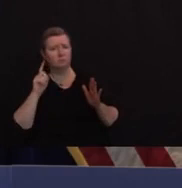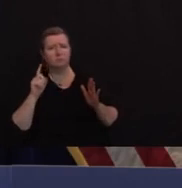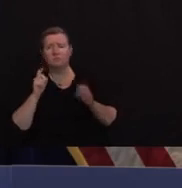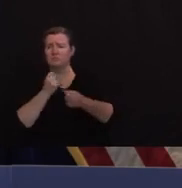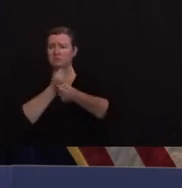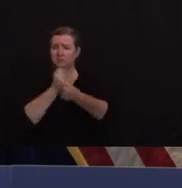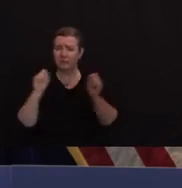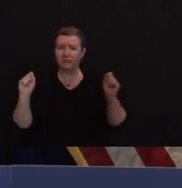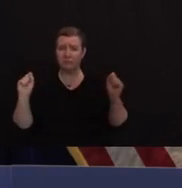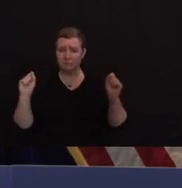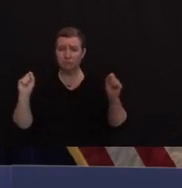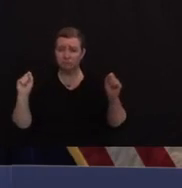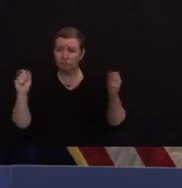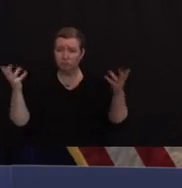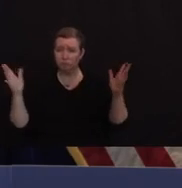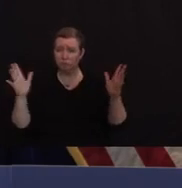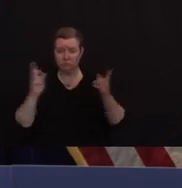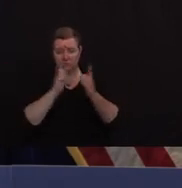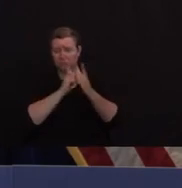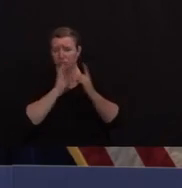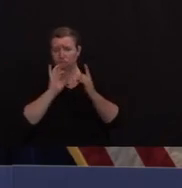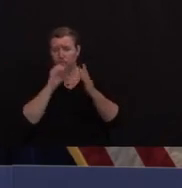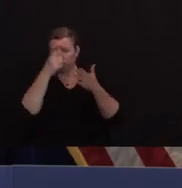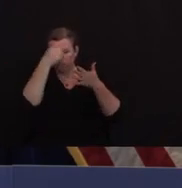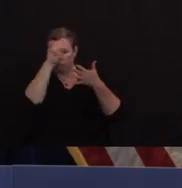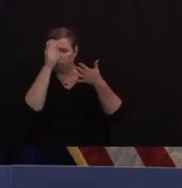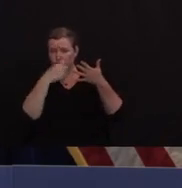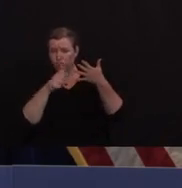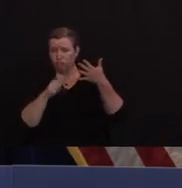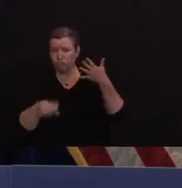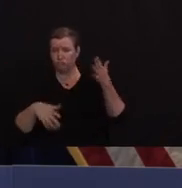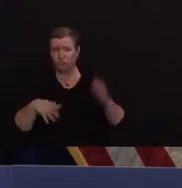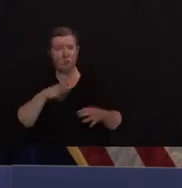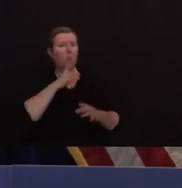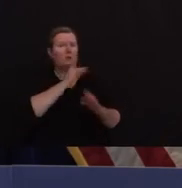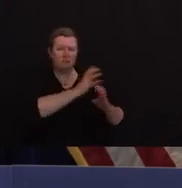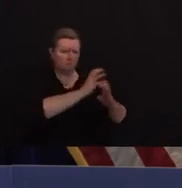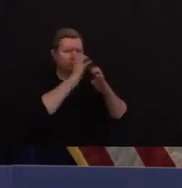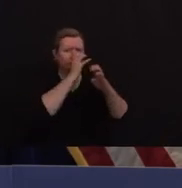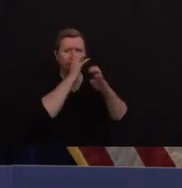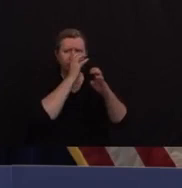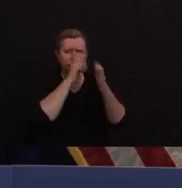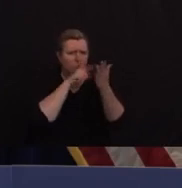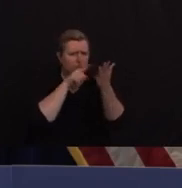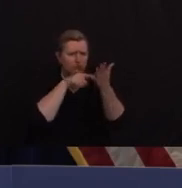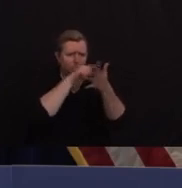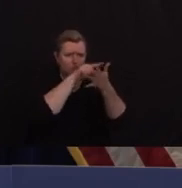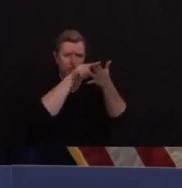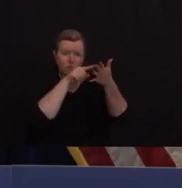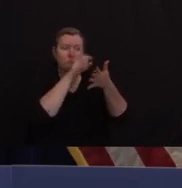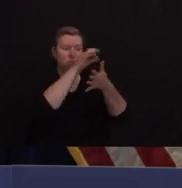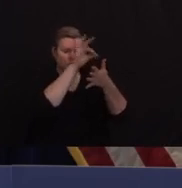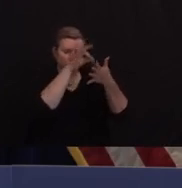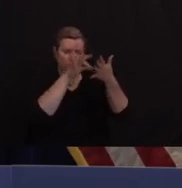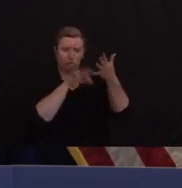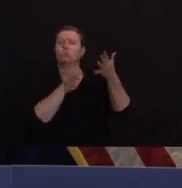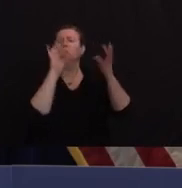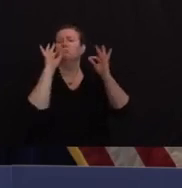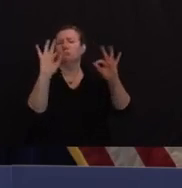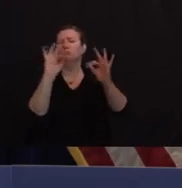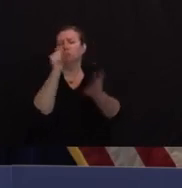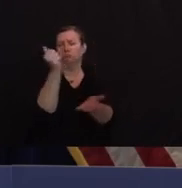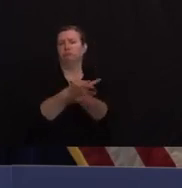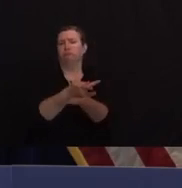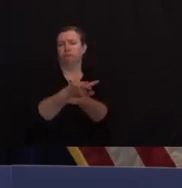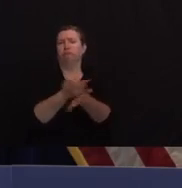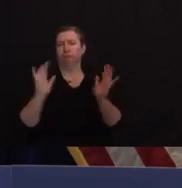an approved product." Full approval or licensure is the next step after an emergency